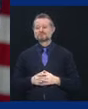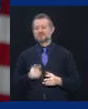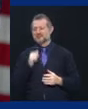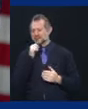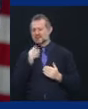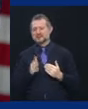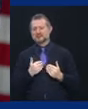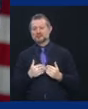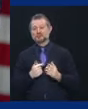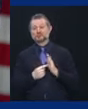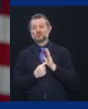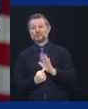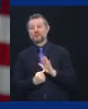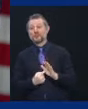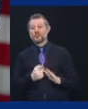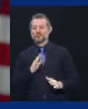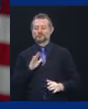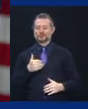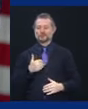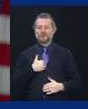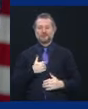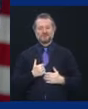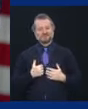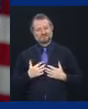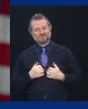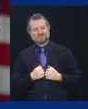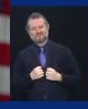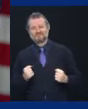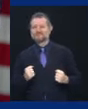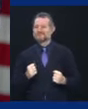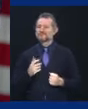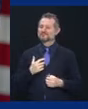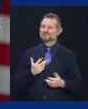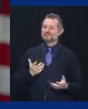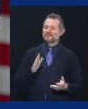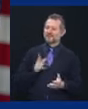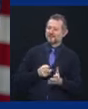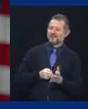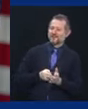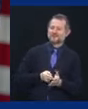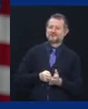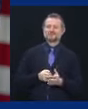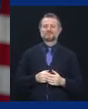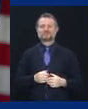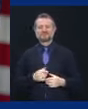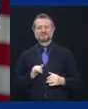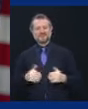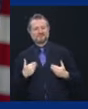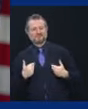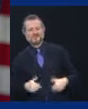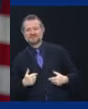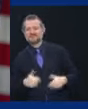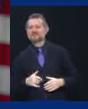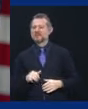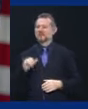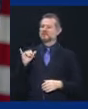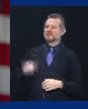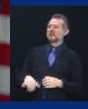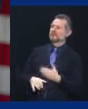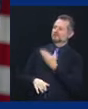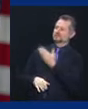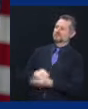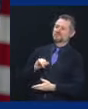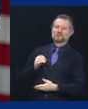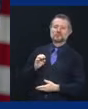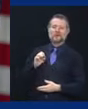that honest and that authentic. And that's who Joe Biden is. I didn't go to the